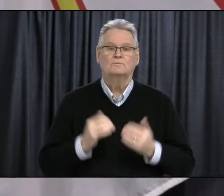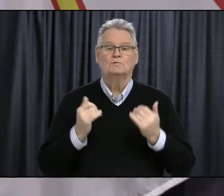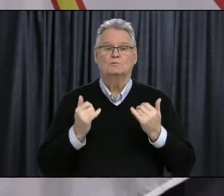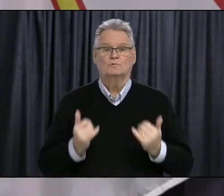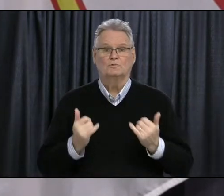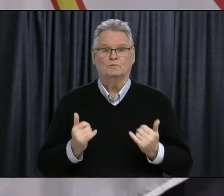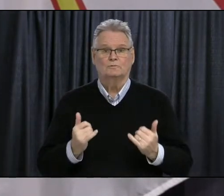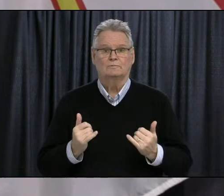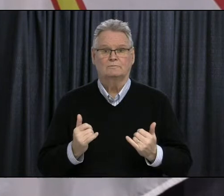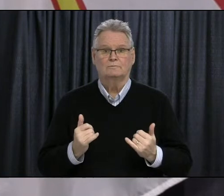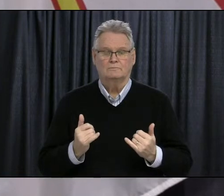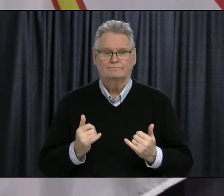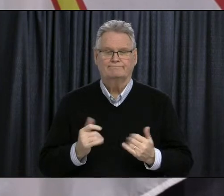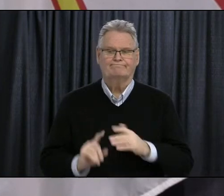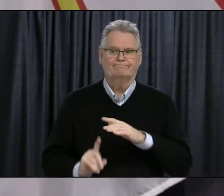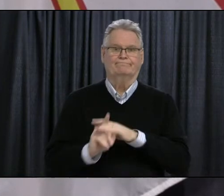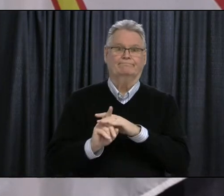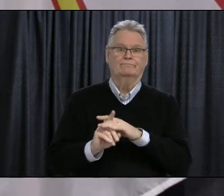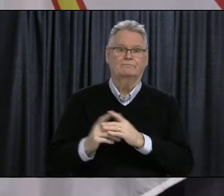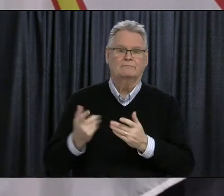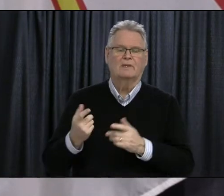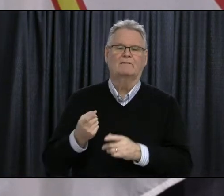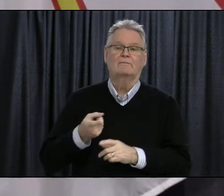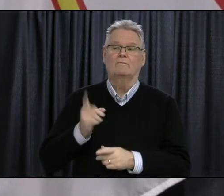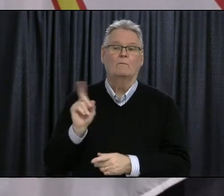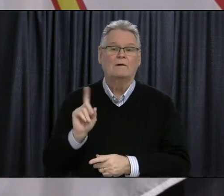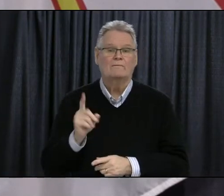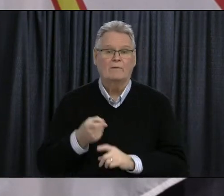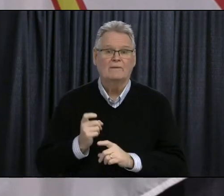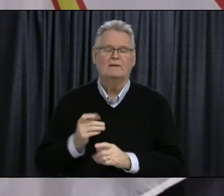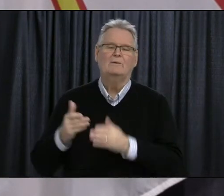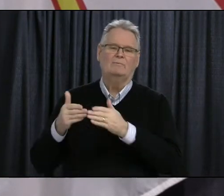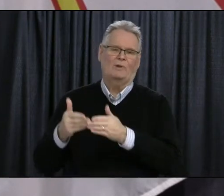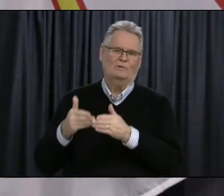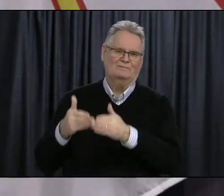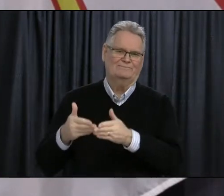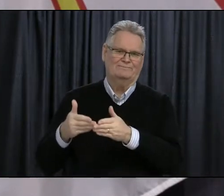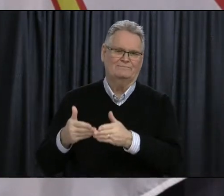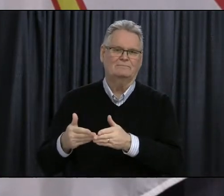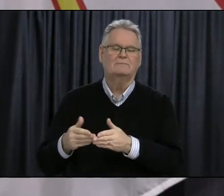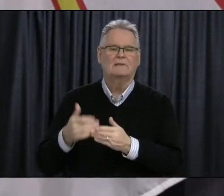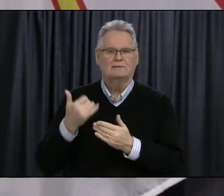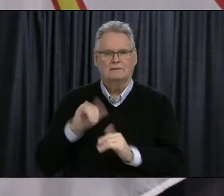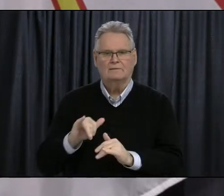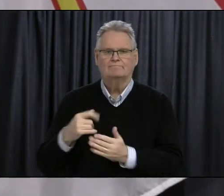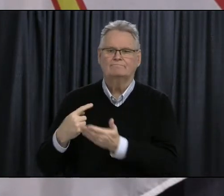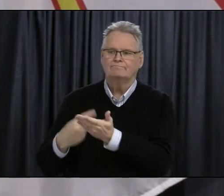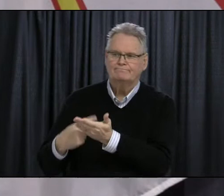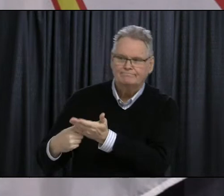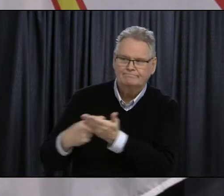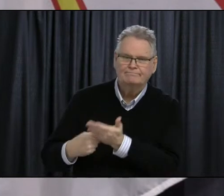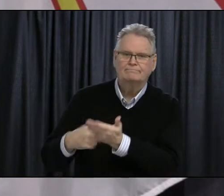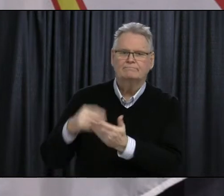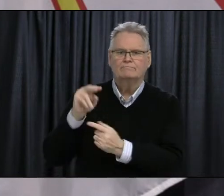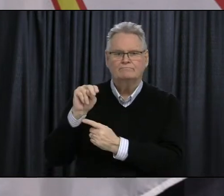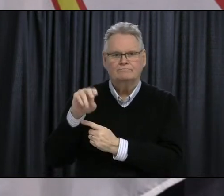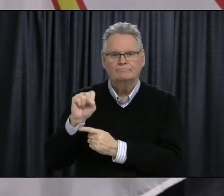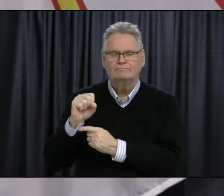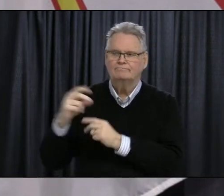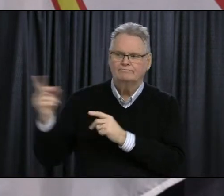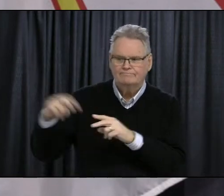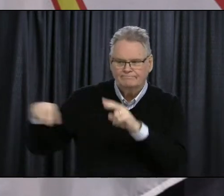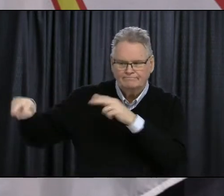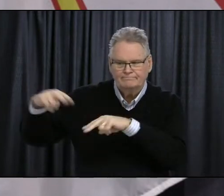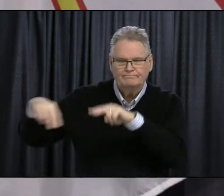The investigation is ongoing, and we will update when we have more information to share. If you have traveled on the MV Blue